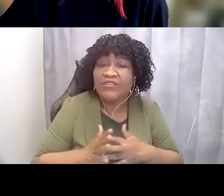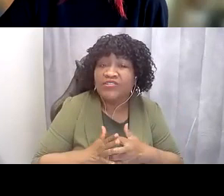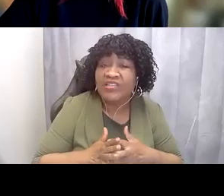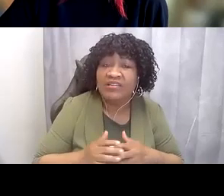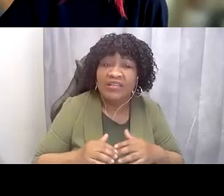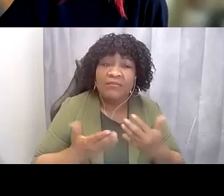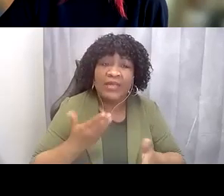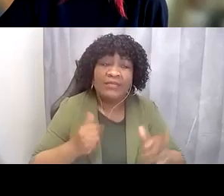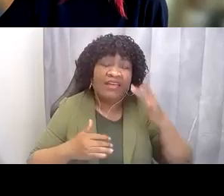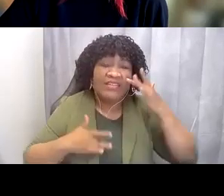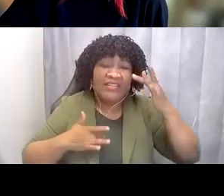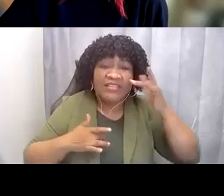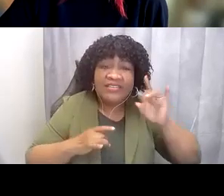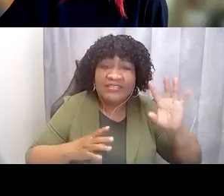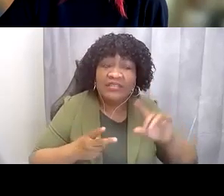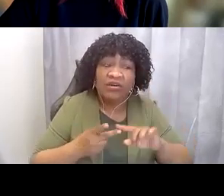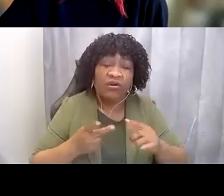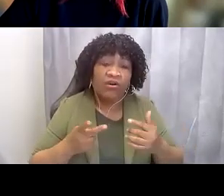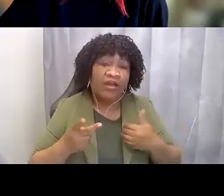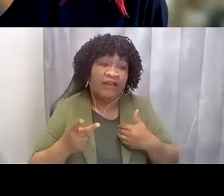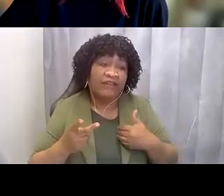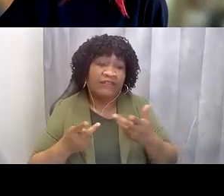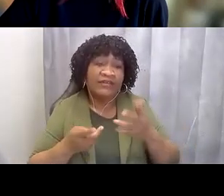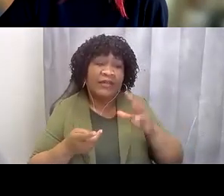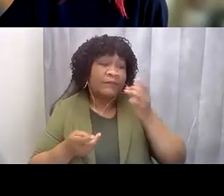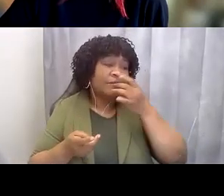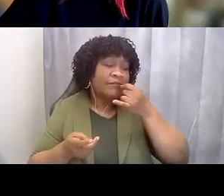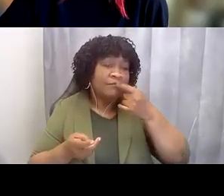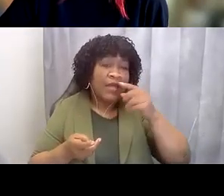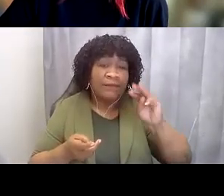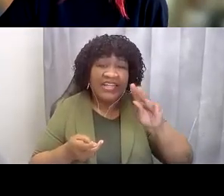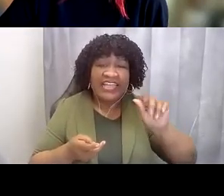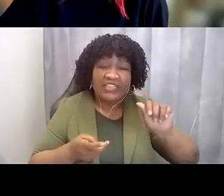through an illness or through medication that they're on,